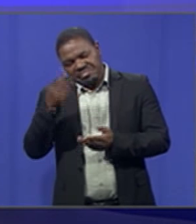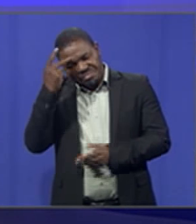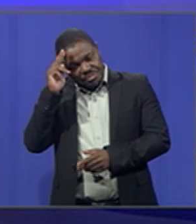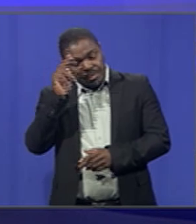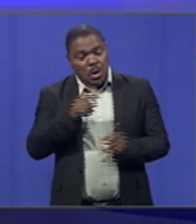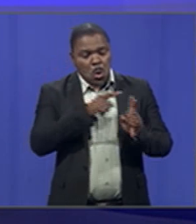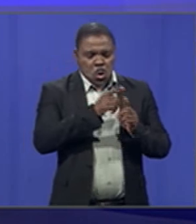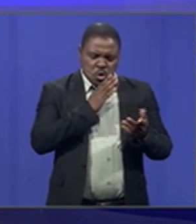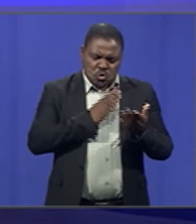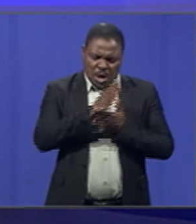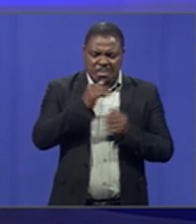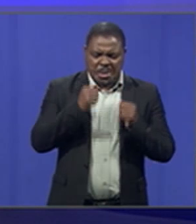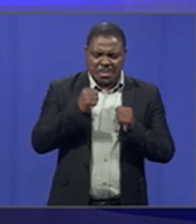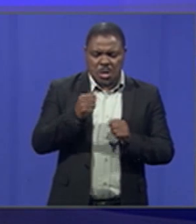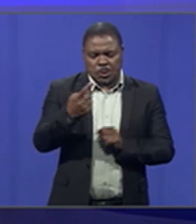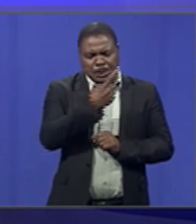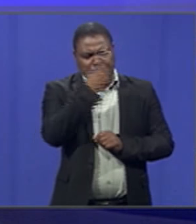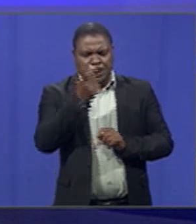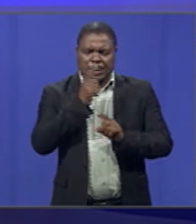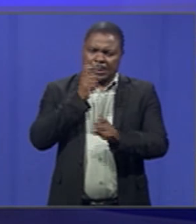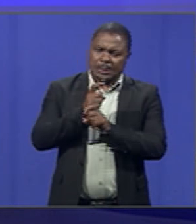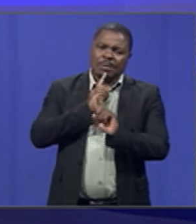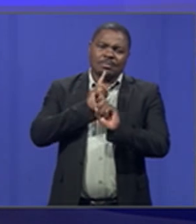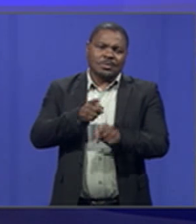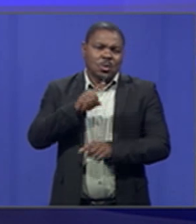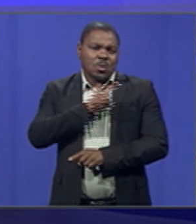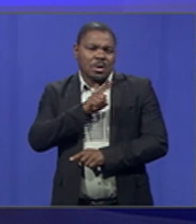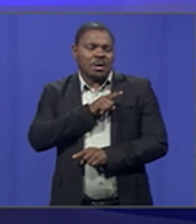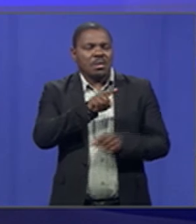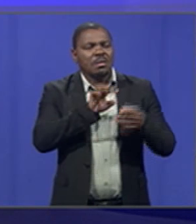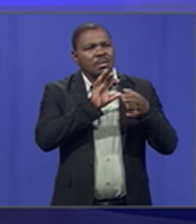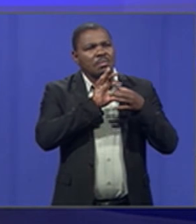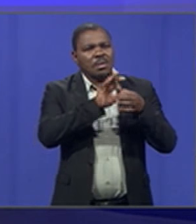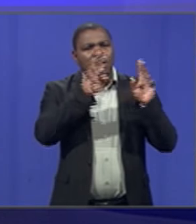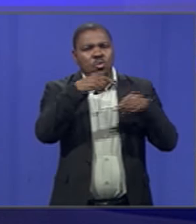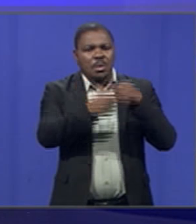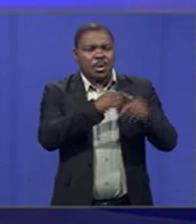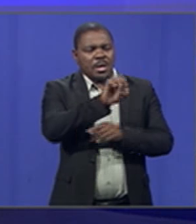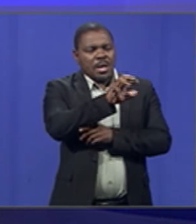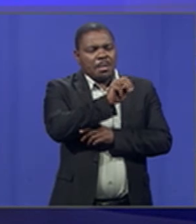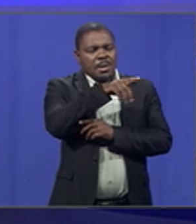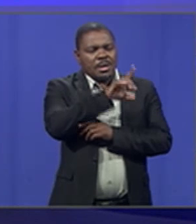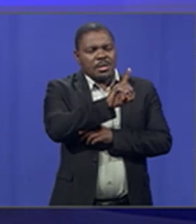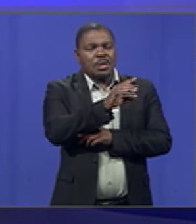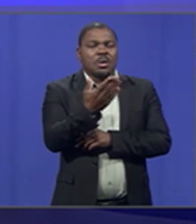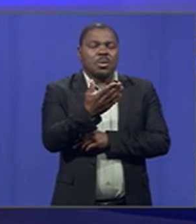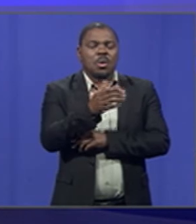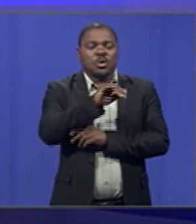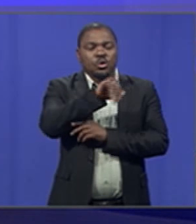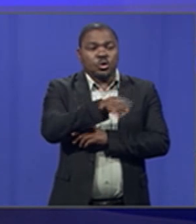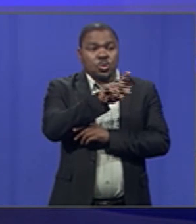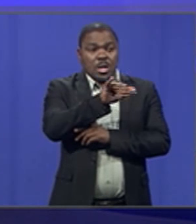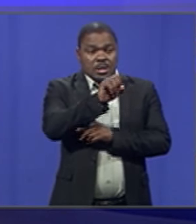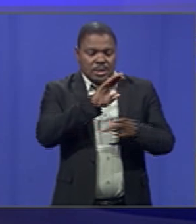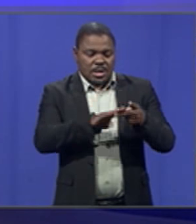a gana go araba dipotso tse di neng di golagane le tatofatso tse di ka ga motlatsa mookamedi wa EMPD Julius Khwanazi tona ya maloba